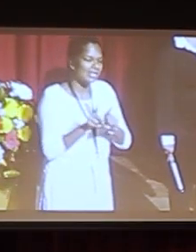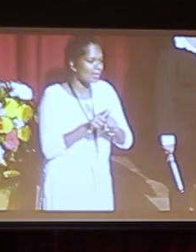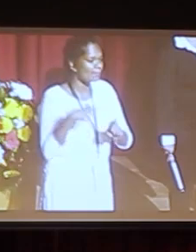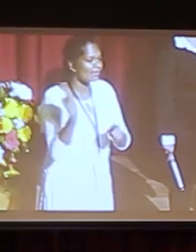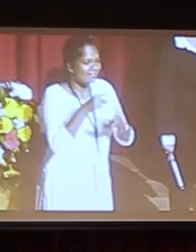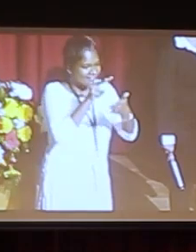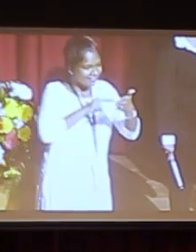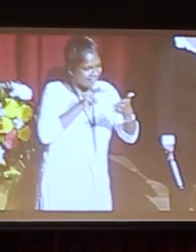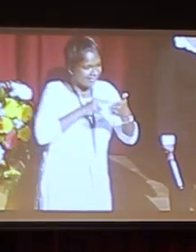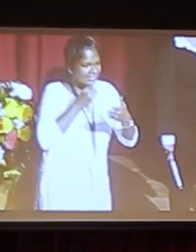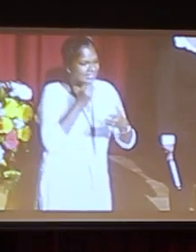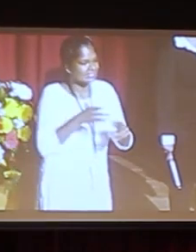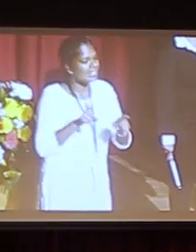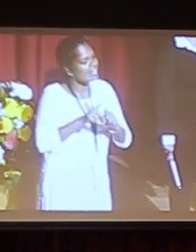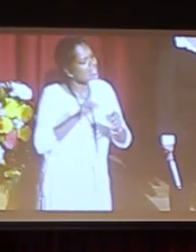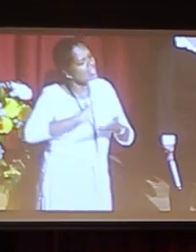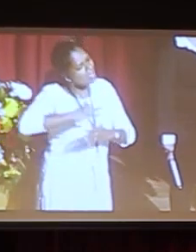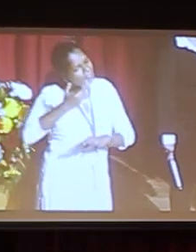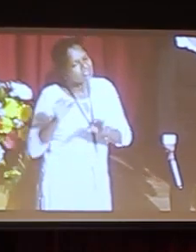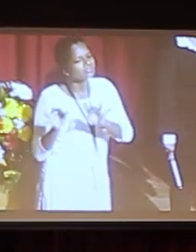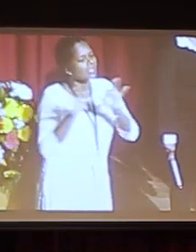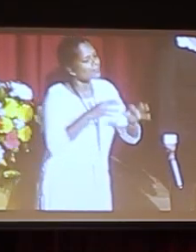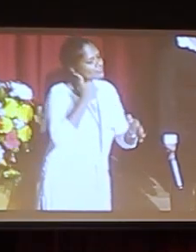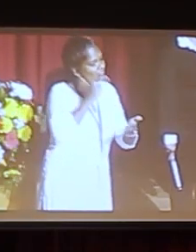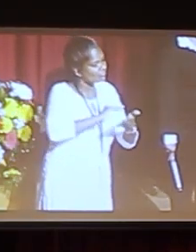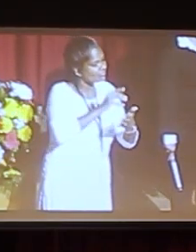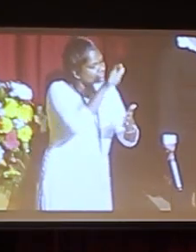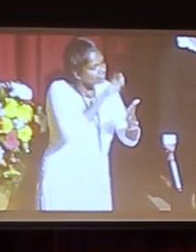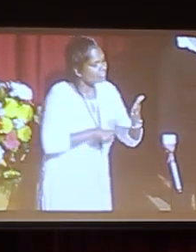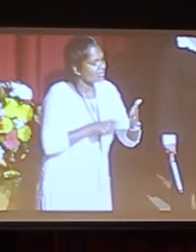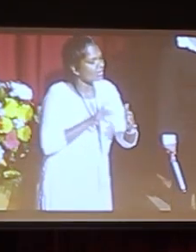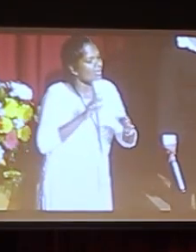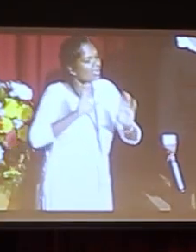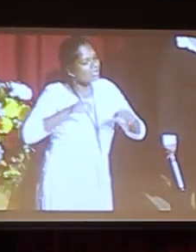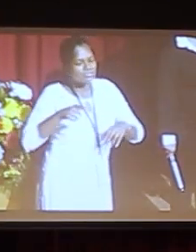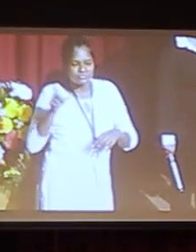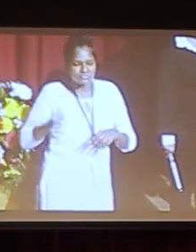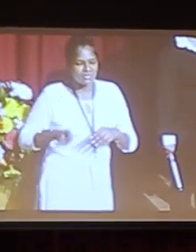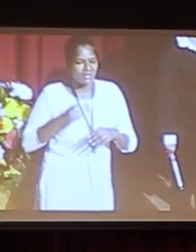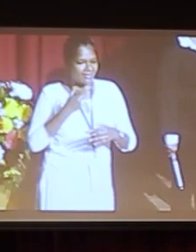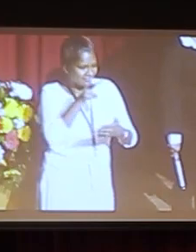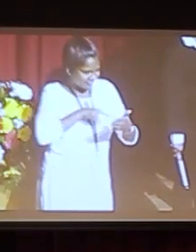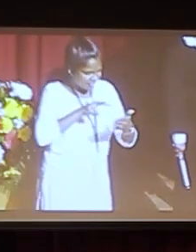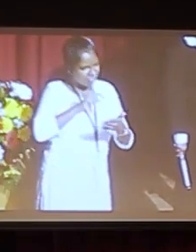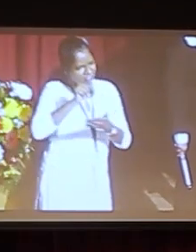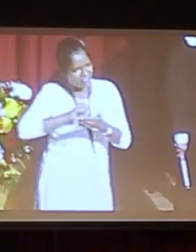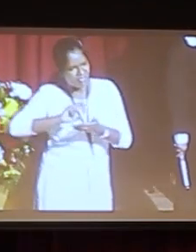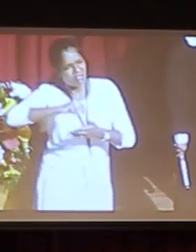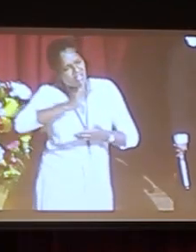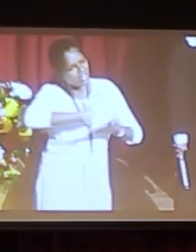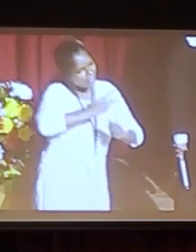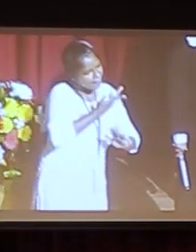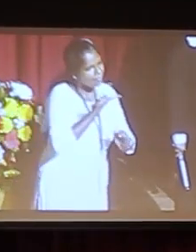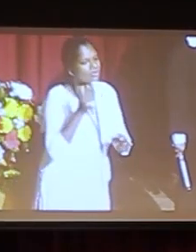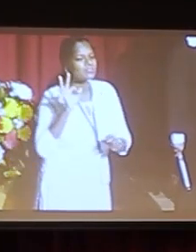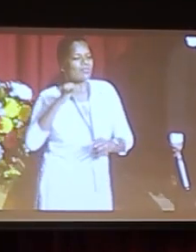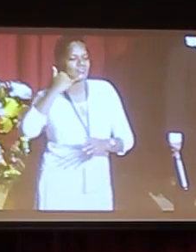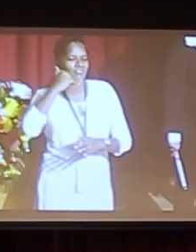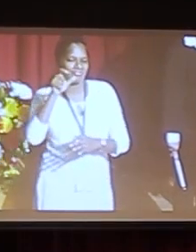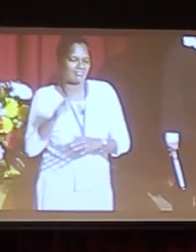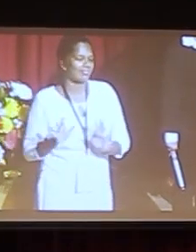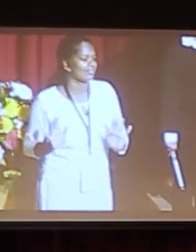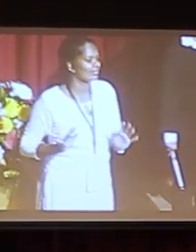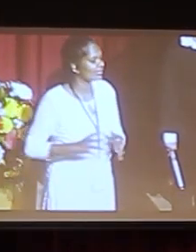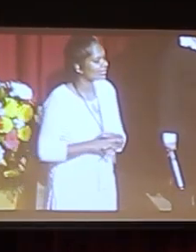writing in your laptop. So this is how a student will read and write either using a laptop or an Android